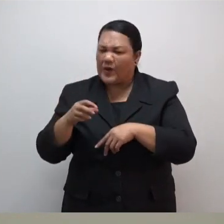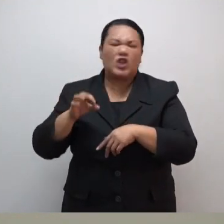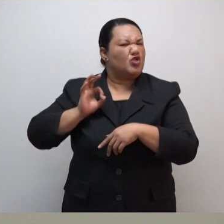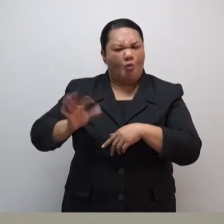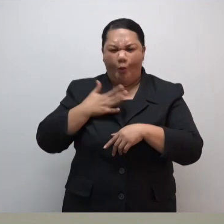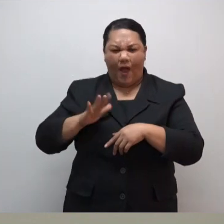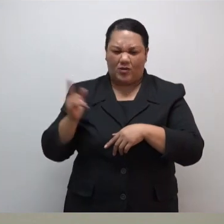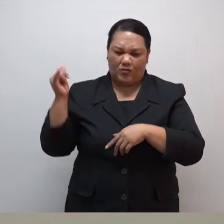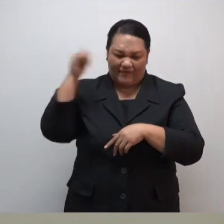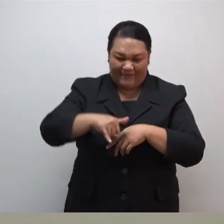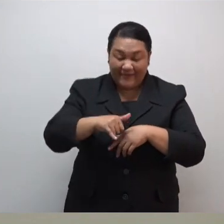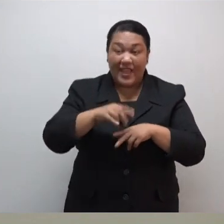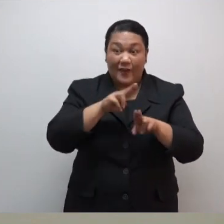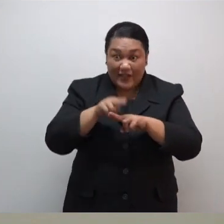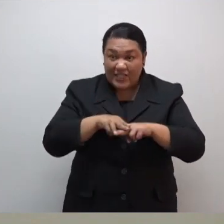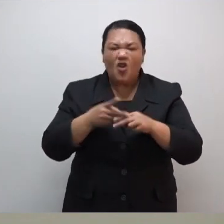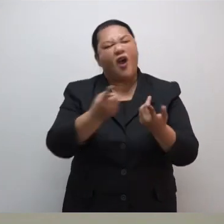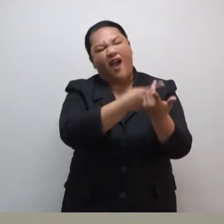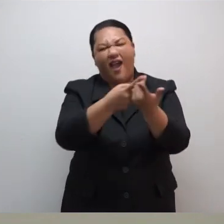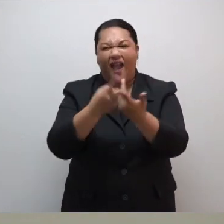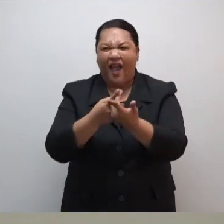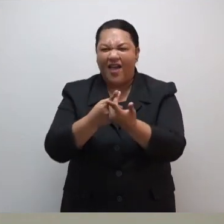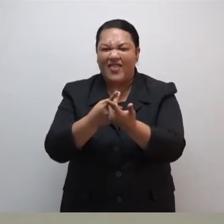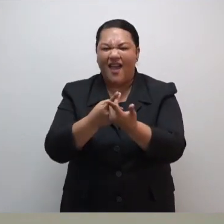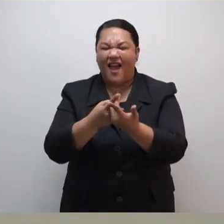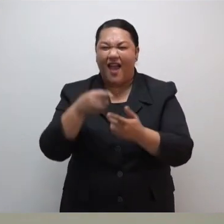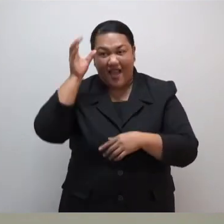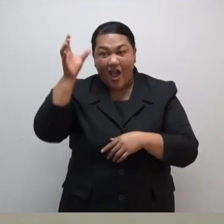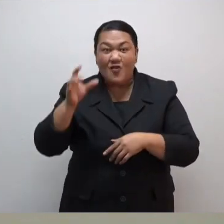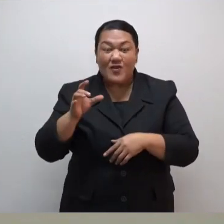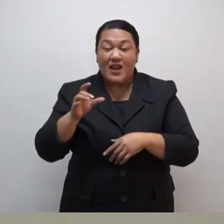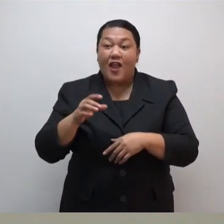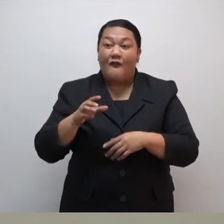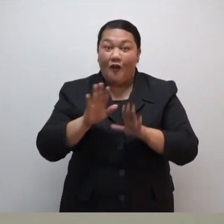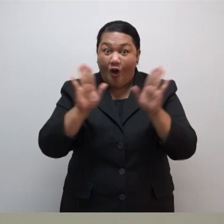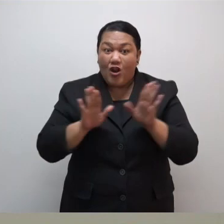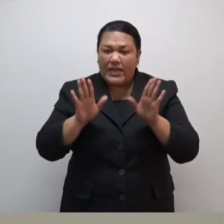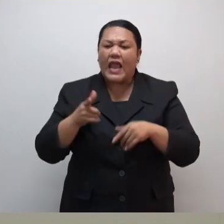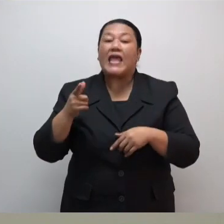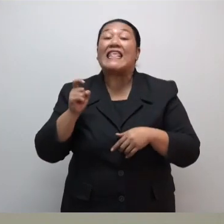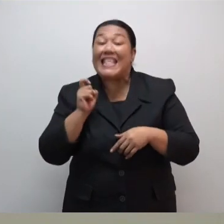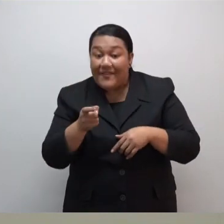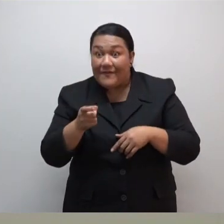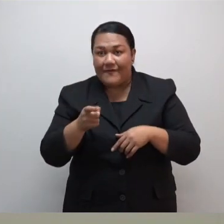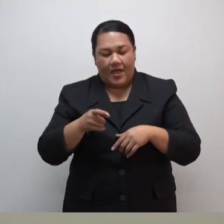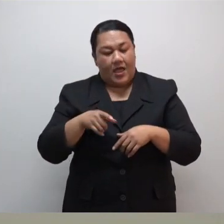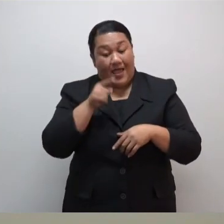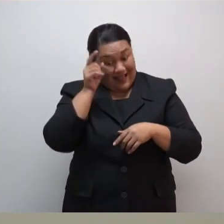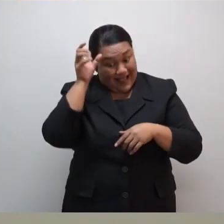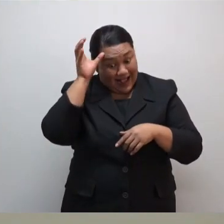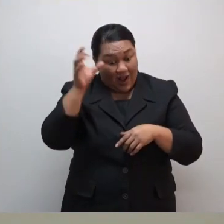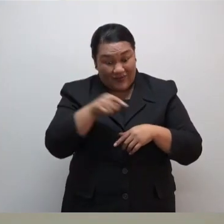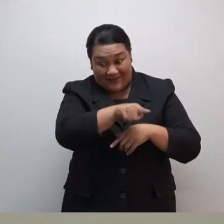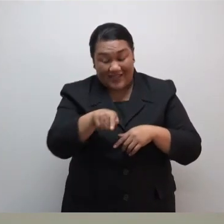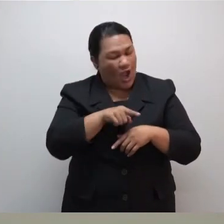Fiji or any other country for that matter for a holiday, firstly if the country is not safe, and secondly, that